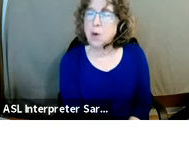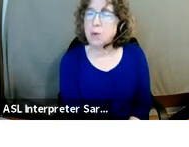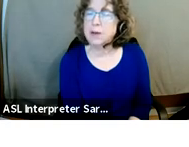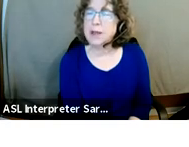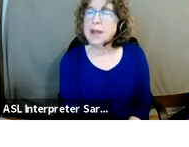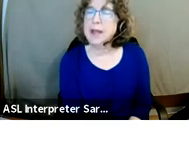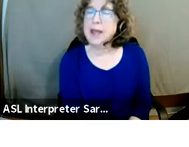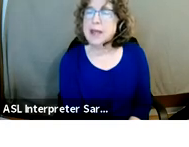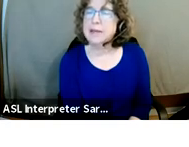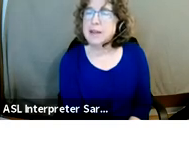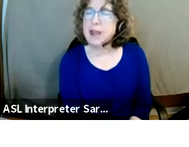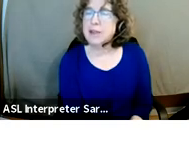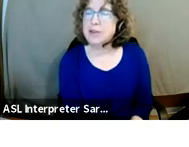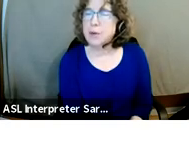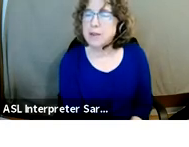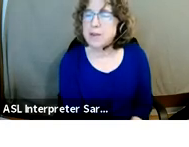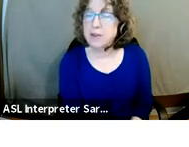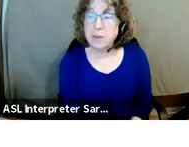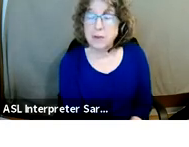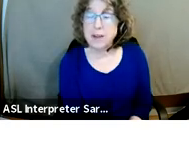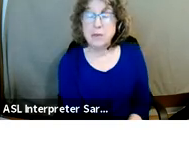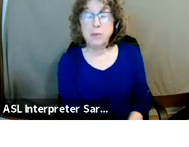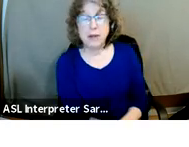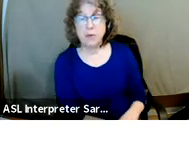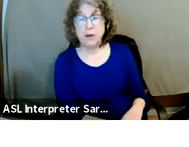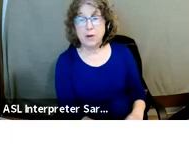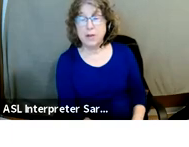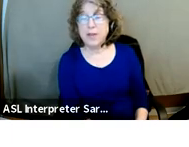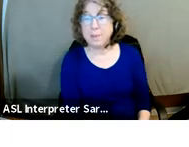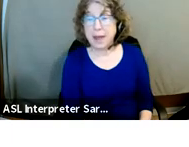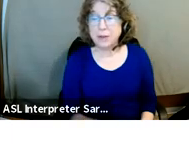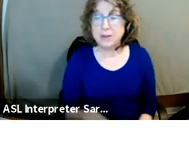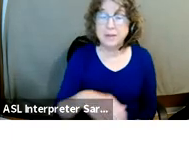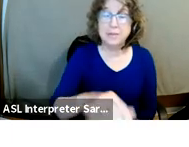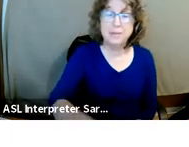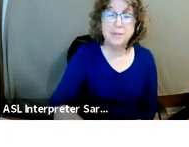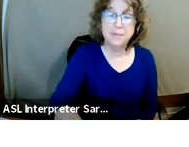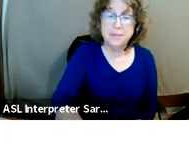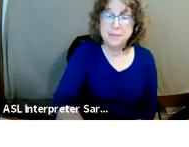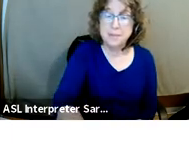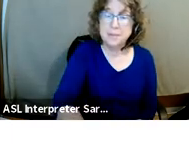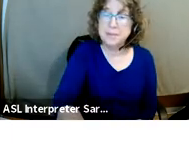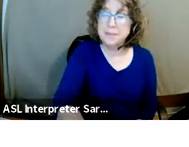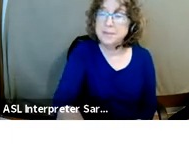so the tone is shown in the facial expression. And it's really critical that that matches.